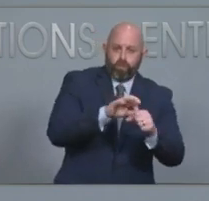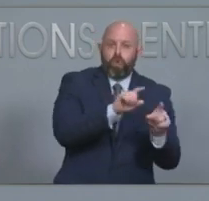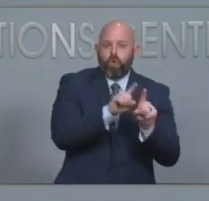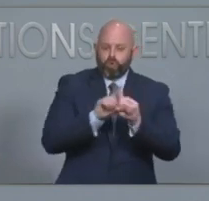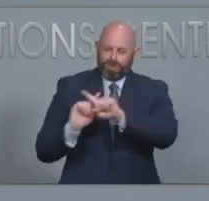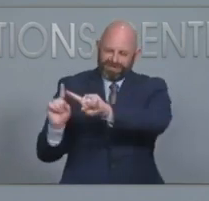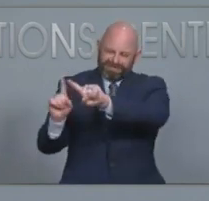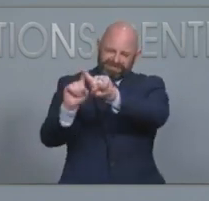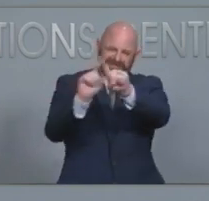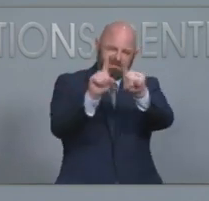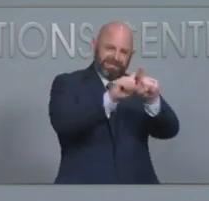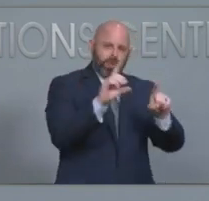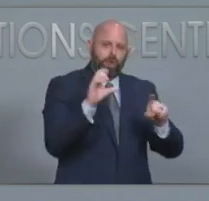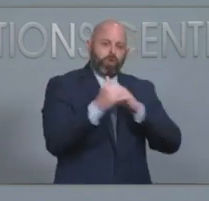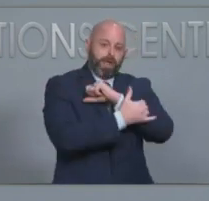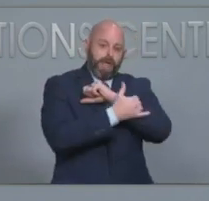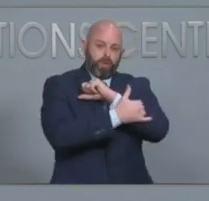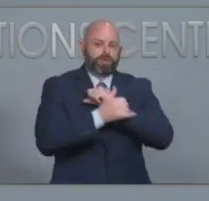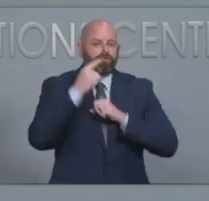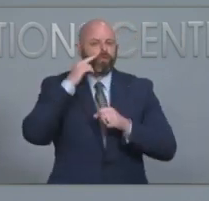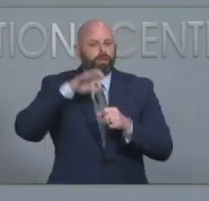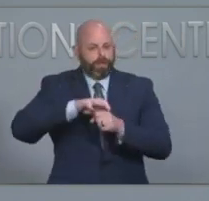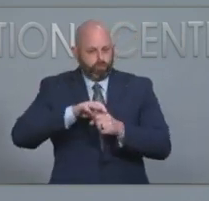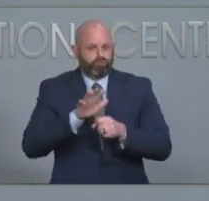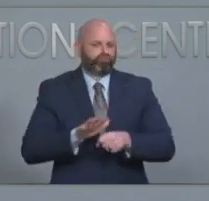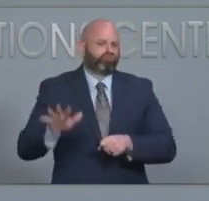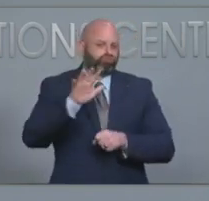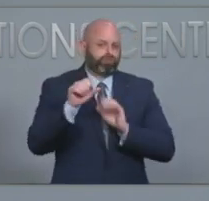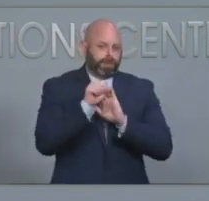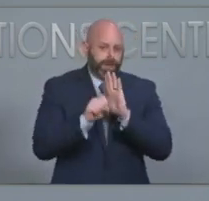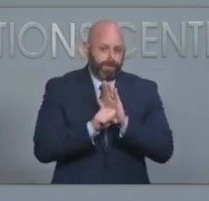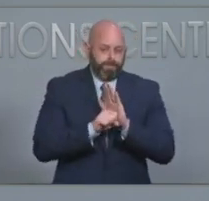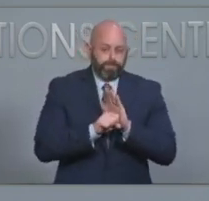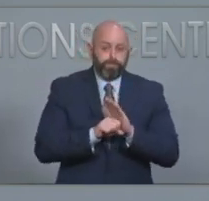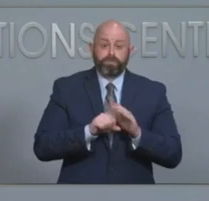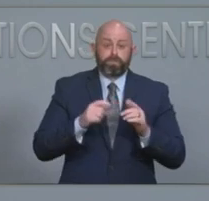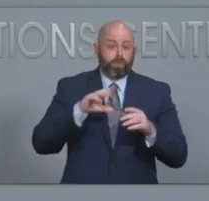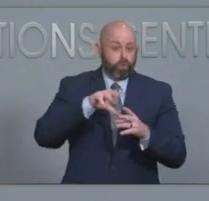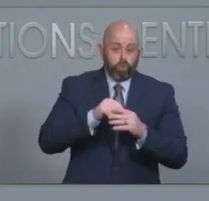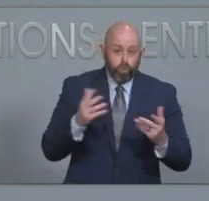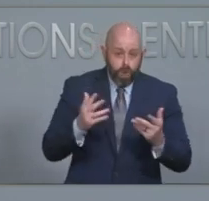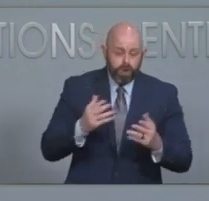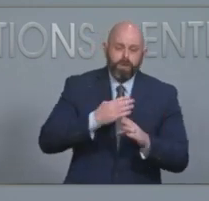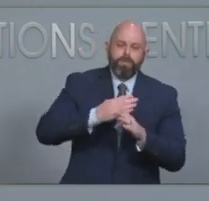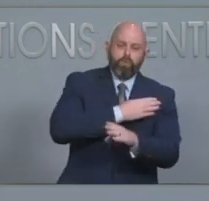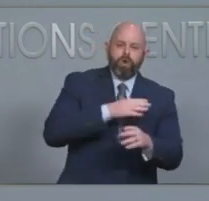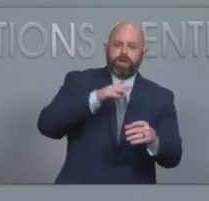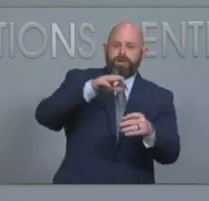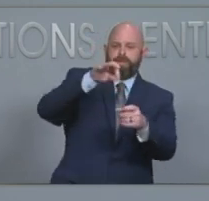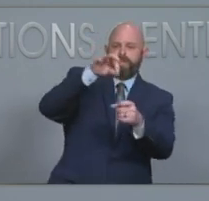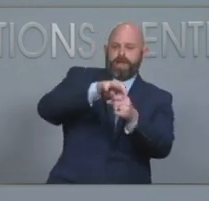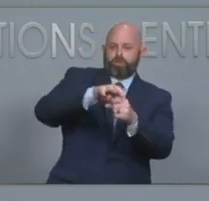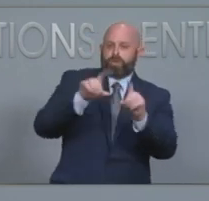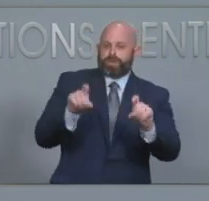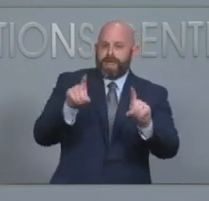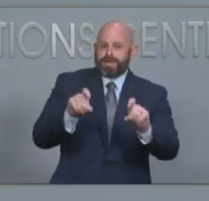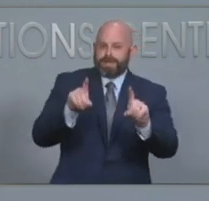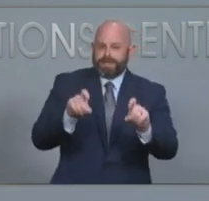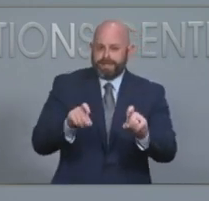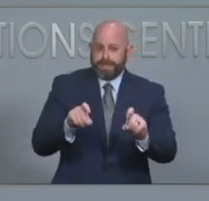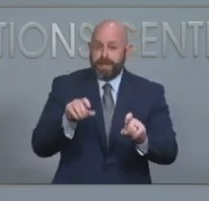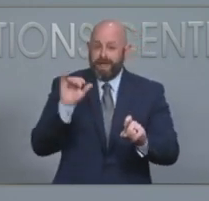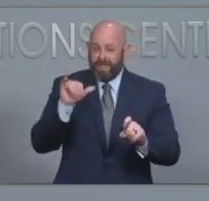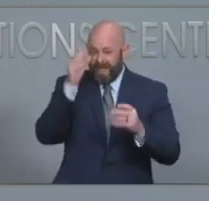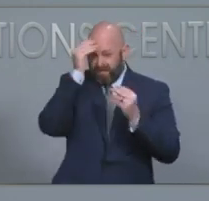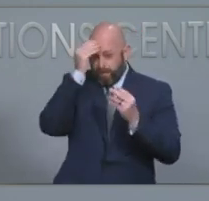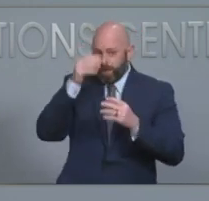of elections. Some of these things include the pre-election testing that we do. This is public, but it is